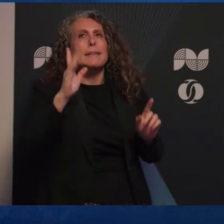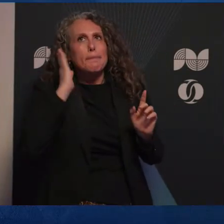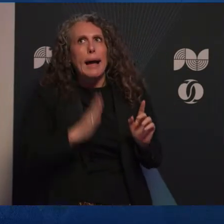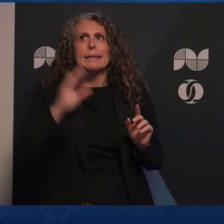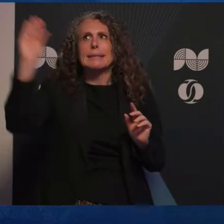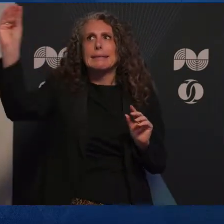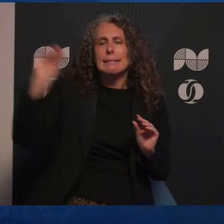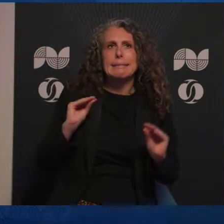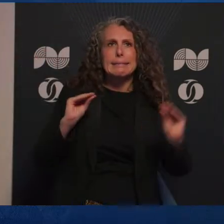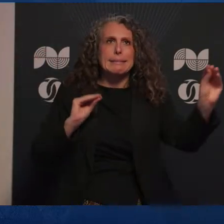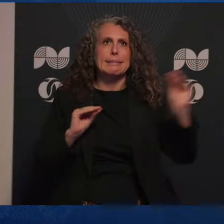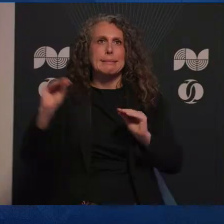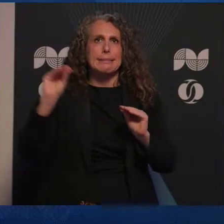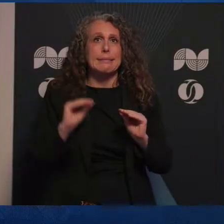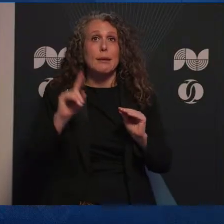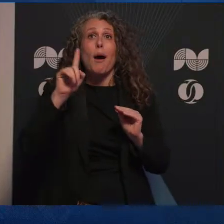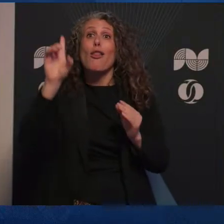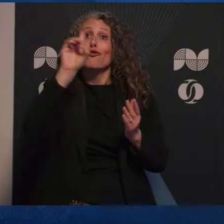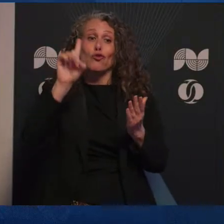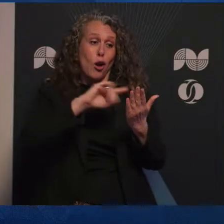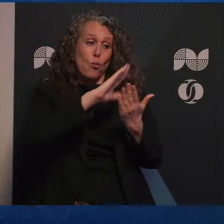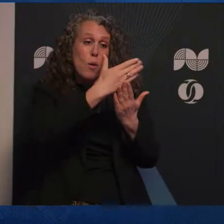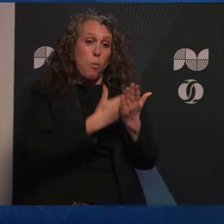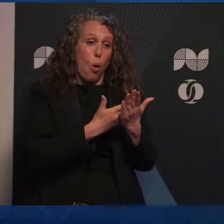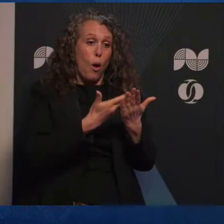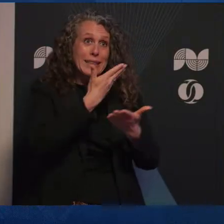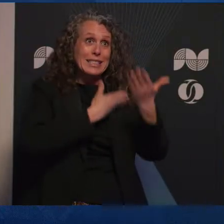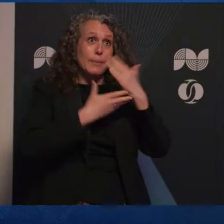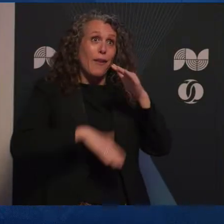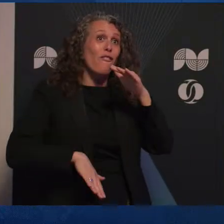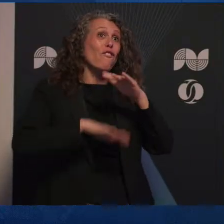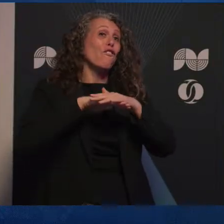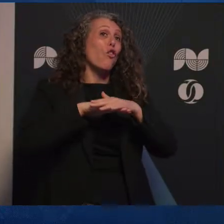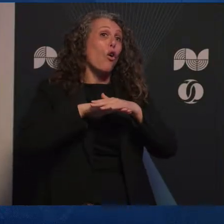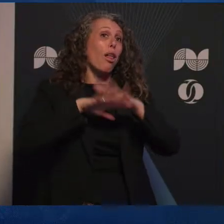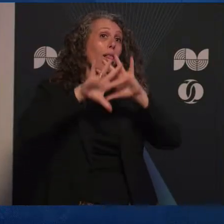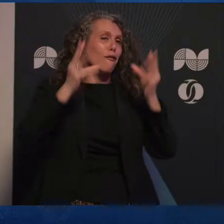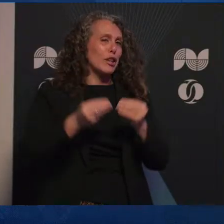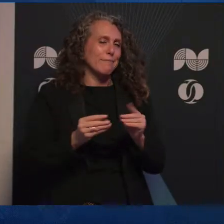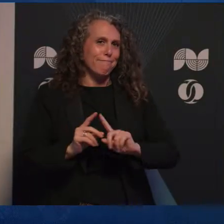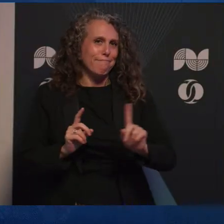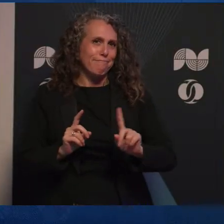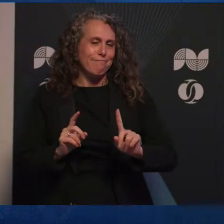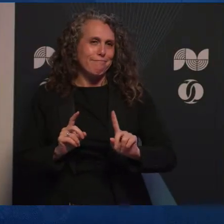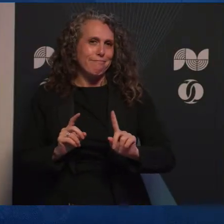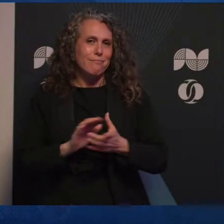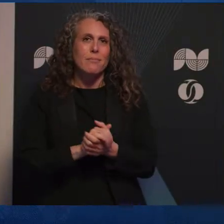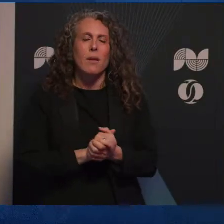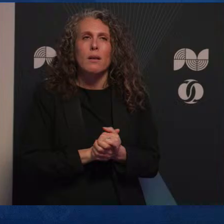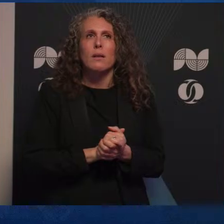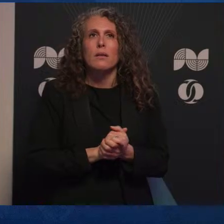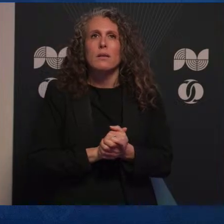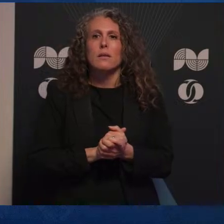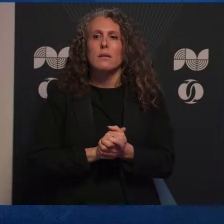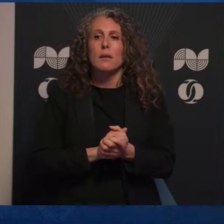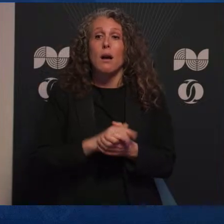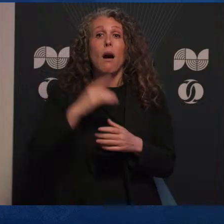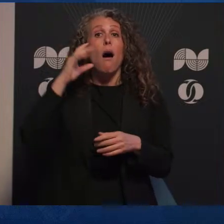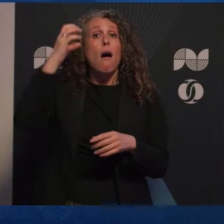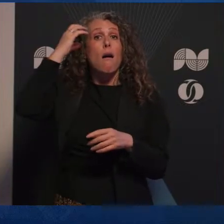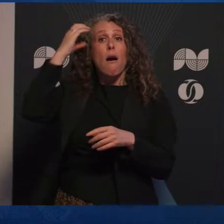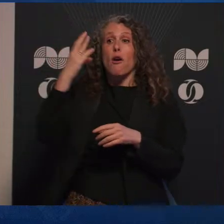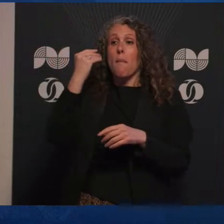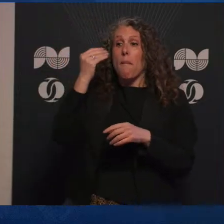I mean, the Draghi report essentially kind of suggests that if you are sort of tough on insisting that subsidies only go to firms that